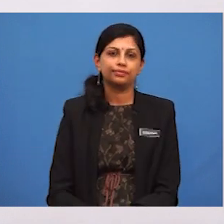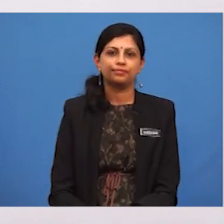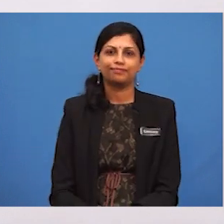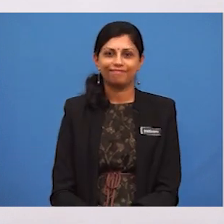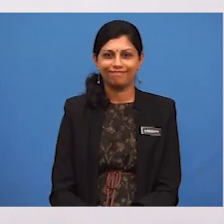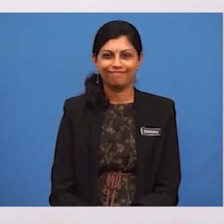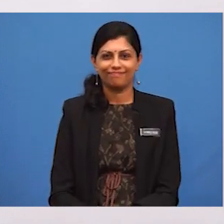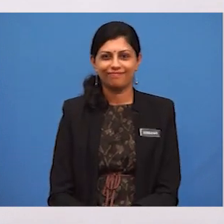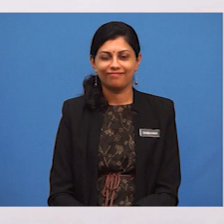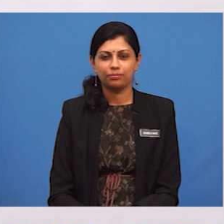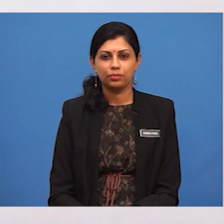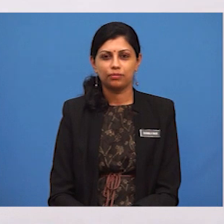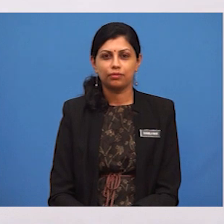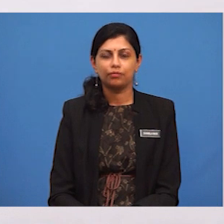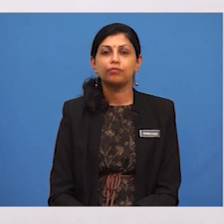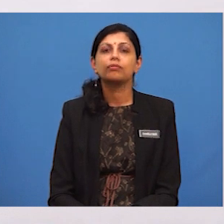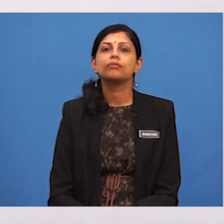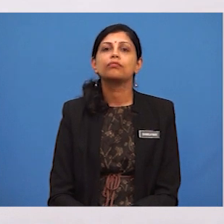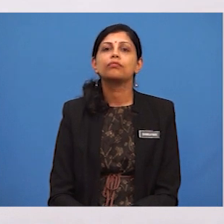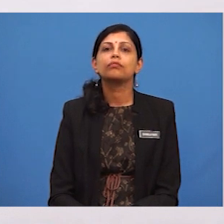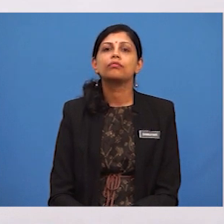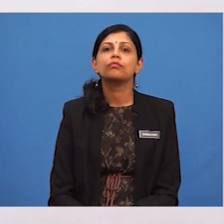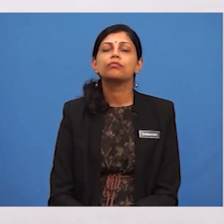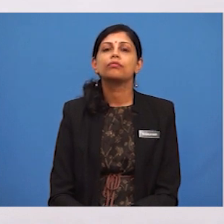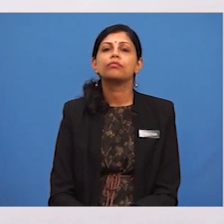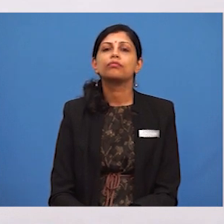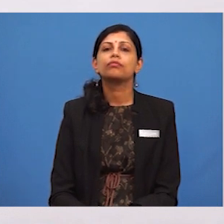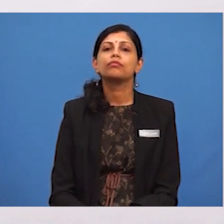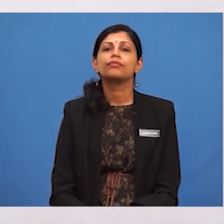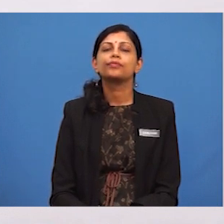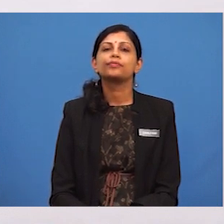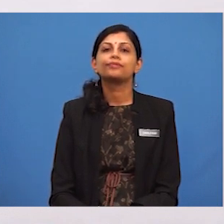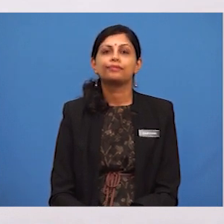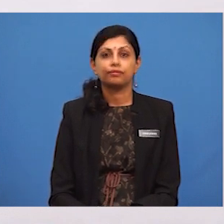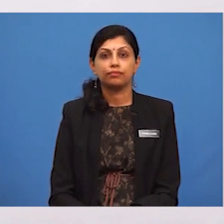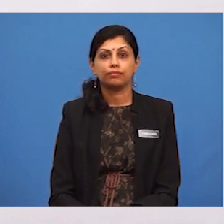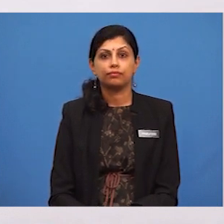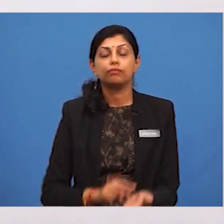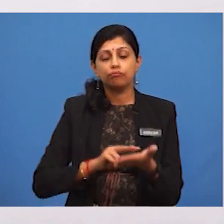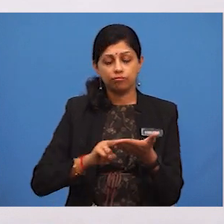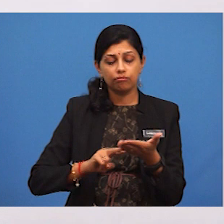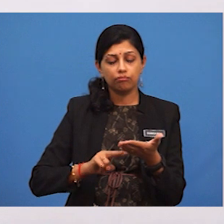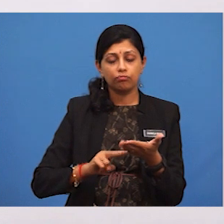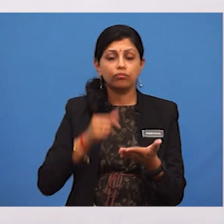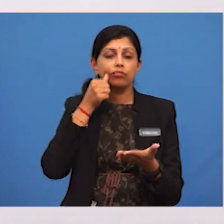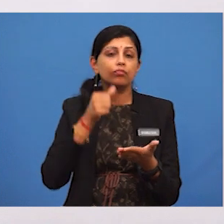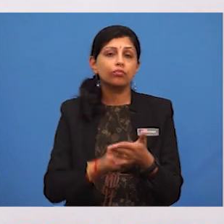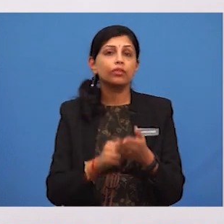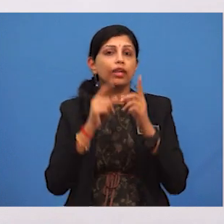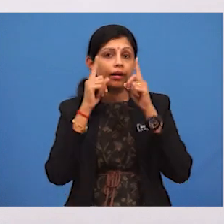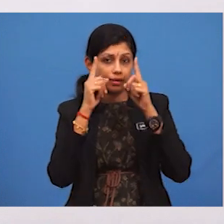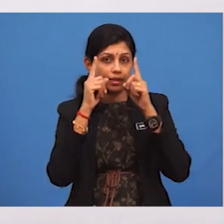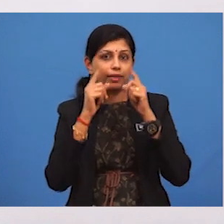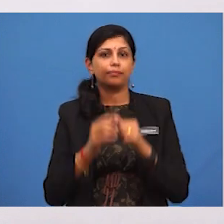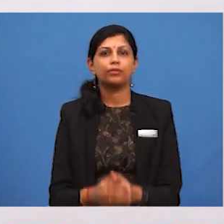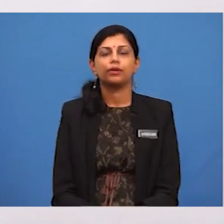Mum and Dad and brother Reza talk about you every day. Everyone hopes to see you soon when you are on